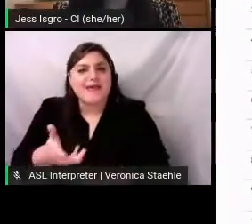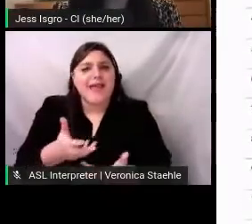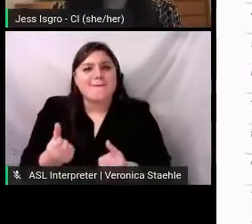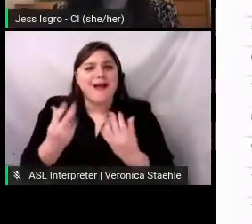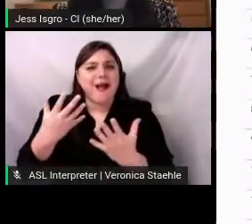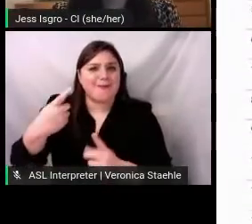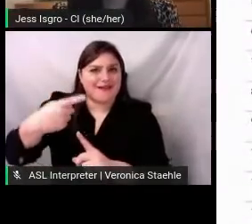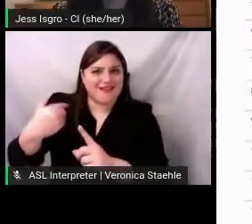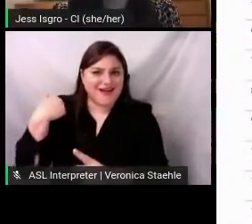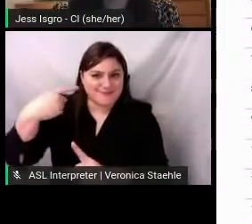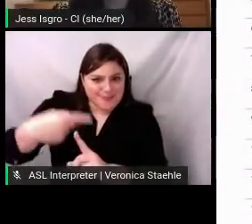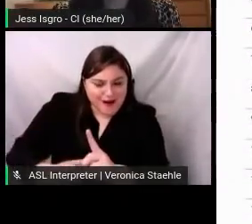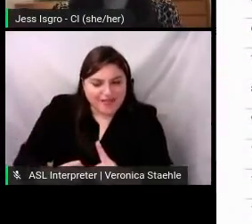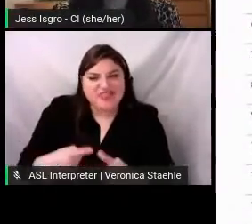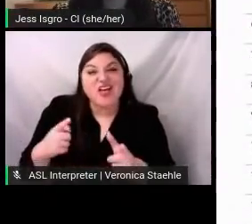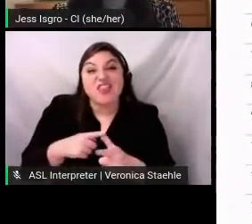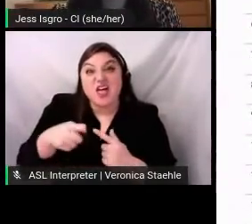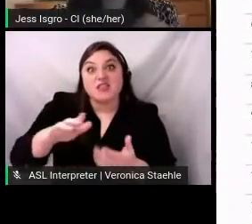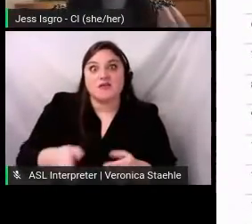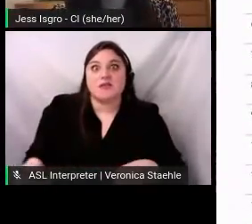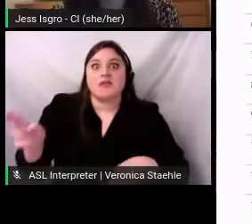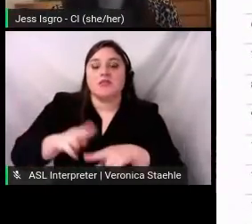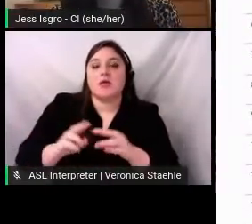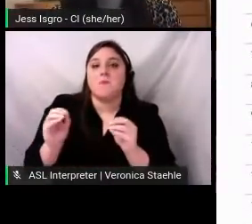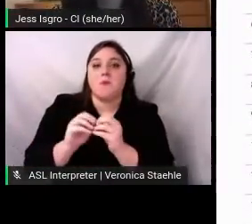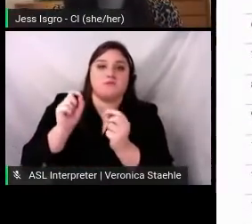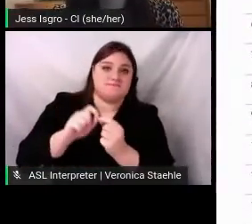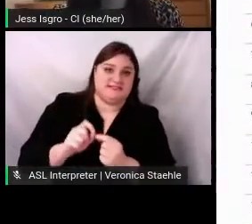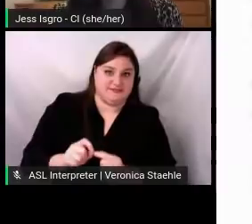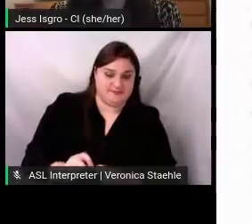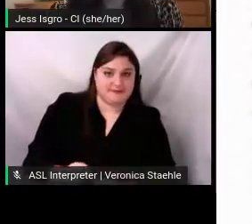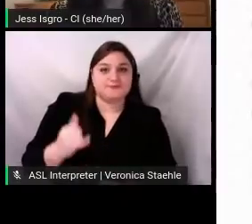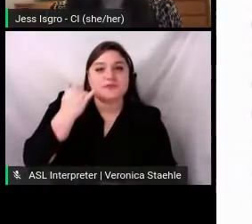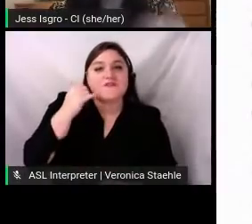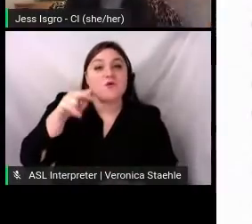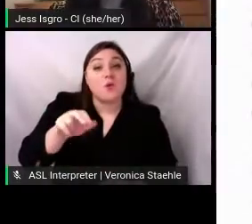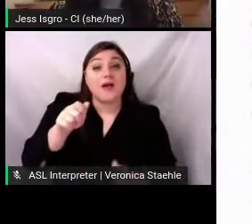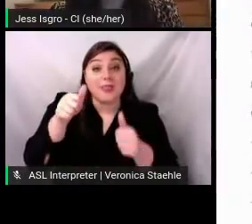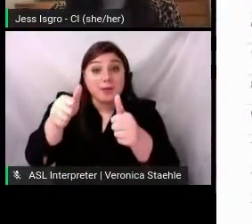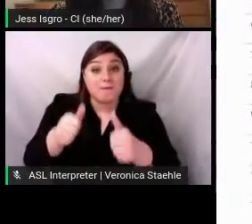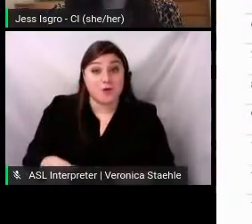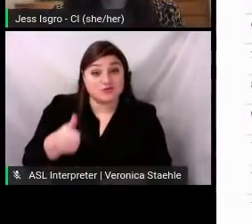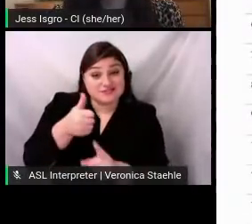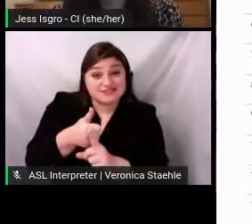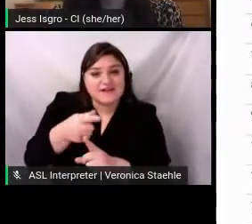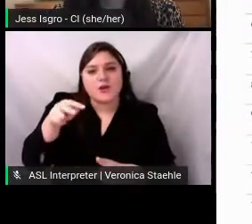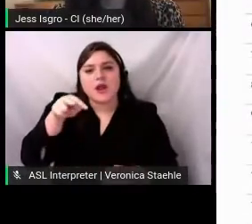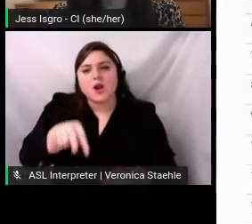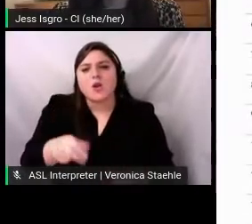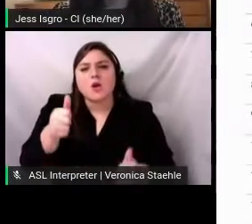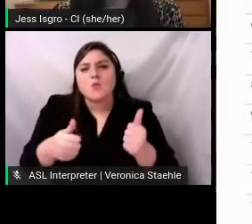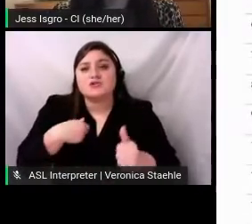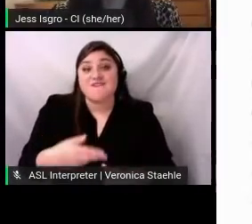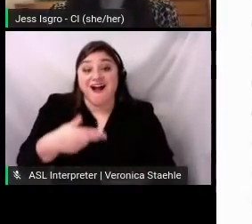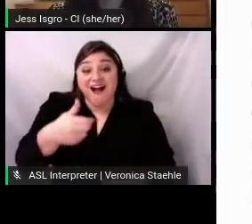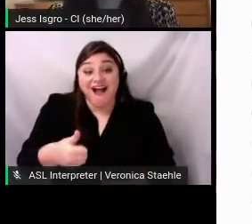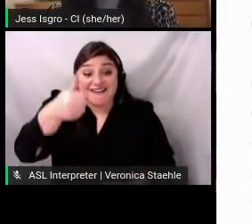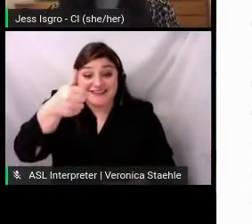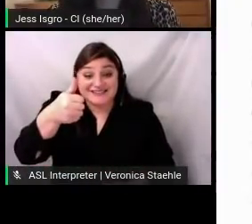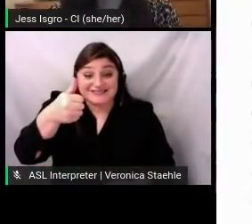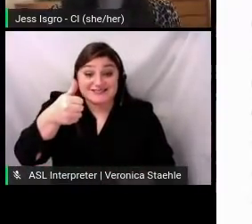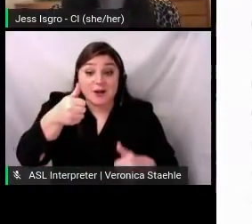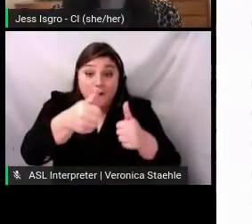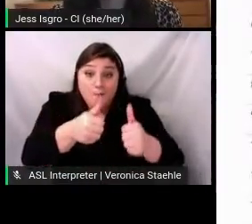that is where we start to get into the nitty-gritty details. We can look on the individual post level. What had the highest to lowest engagement rate? Where did we